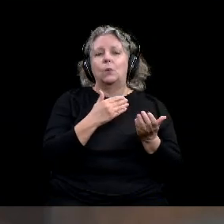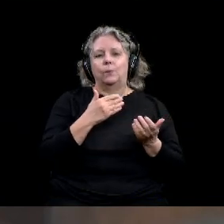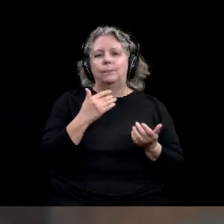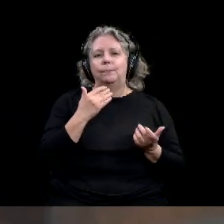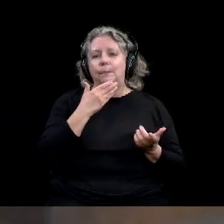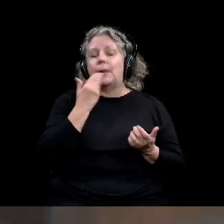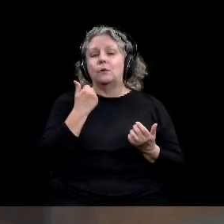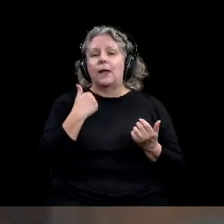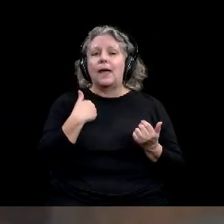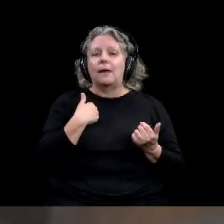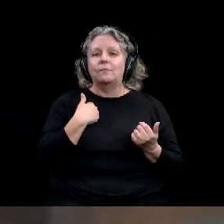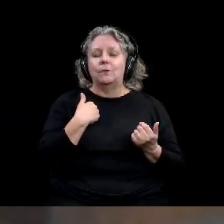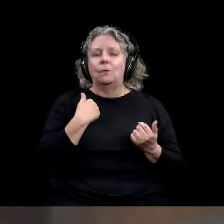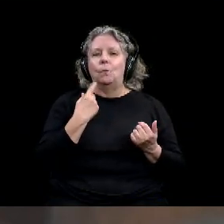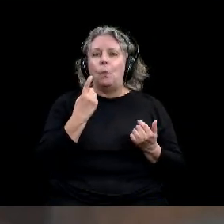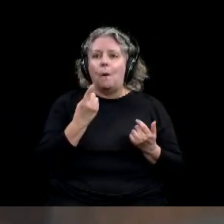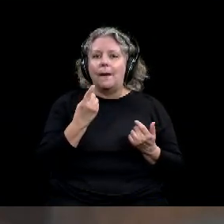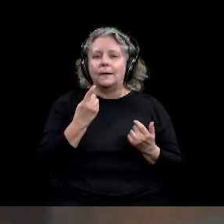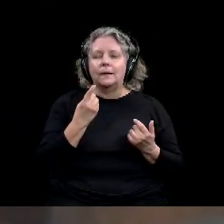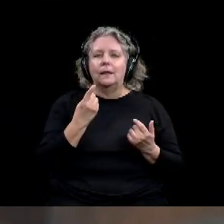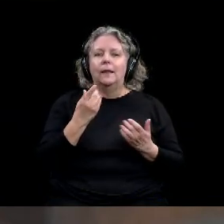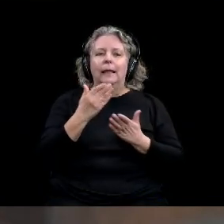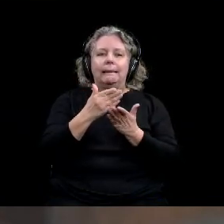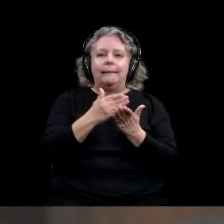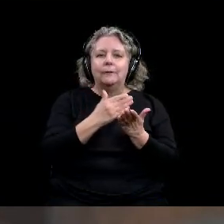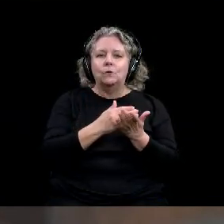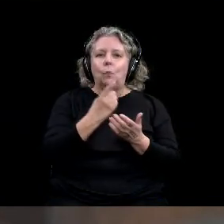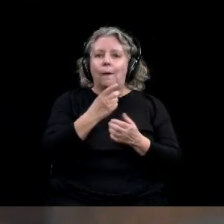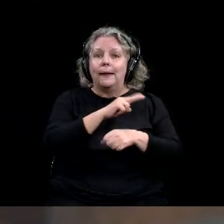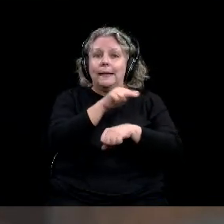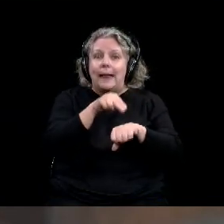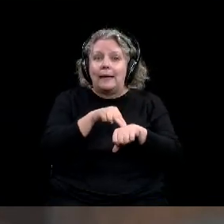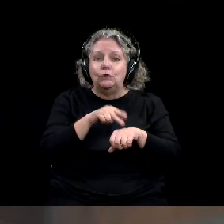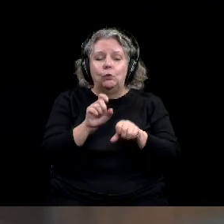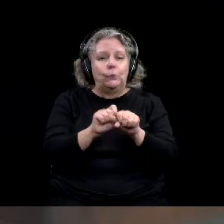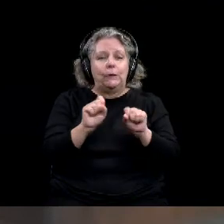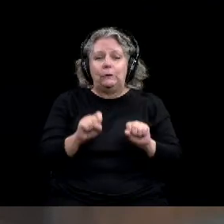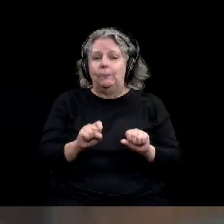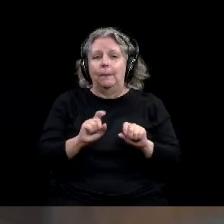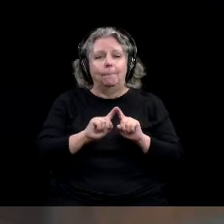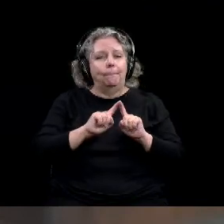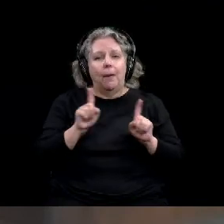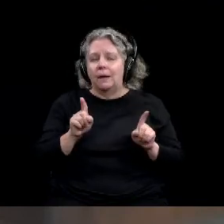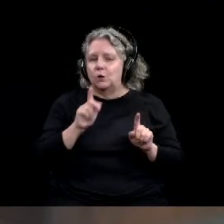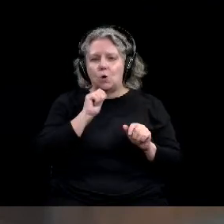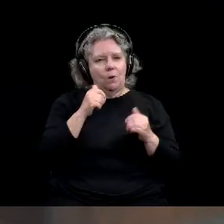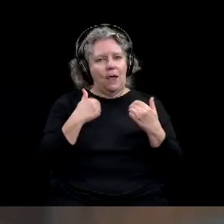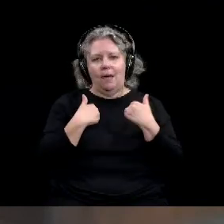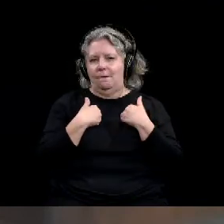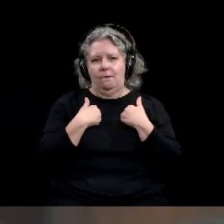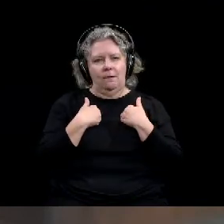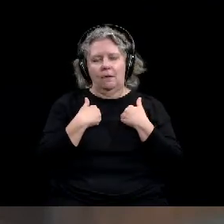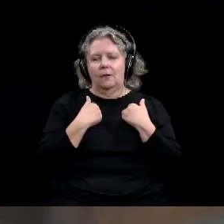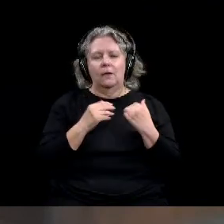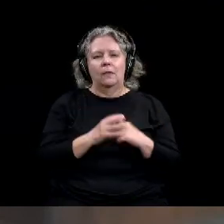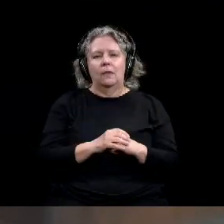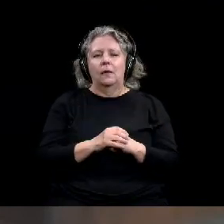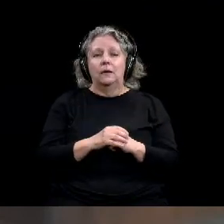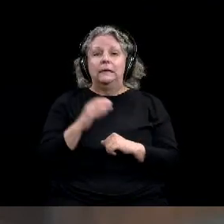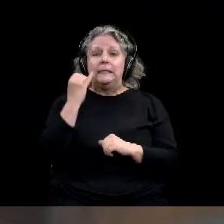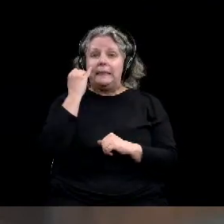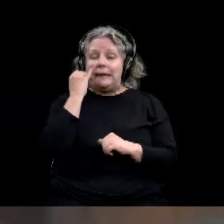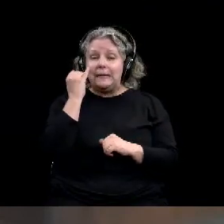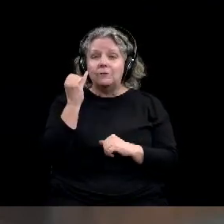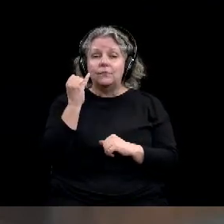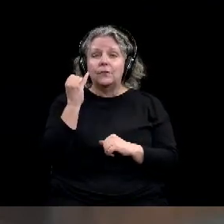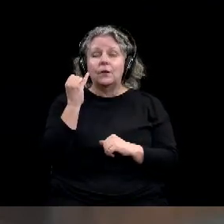by which to do this, but that is unfortunately not how this is played out. If you are on the wait list and you